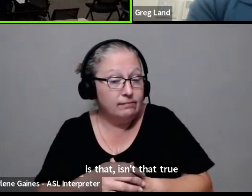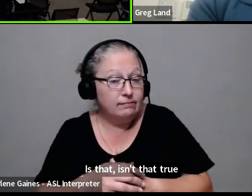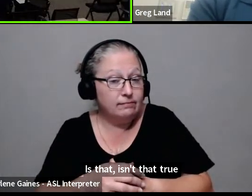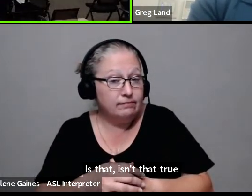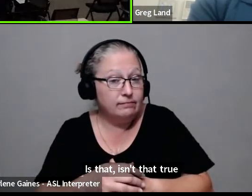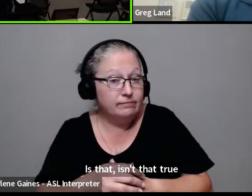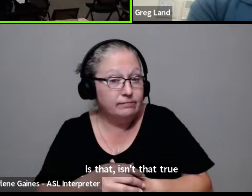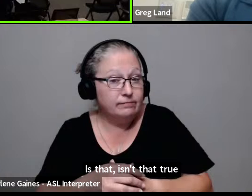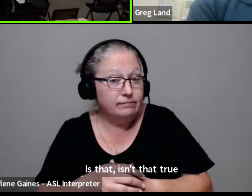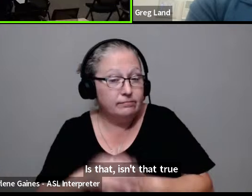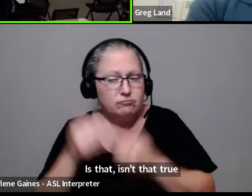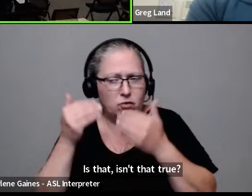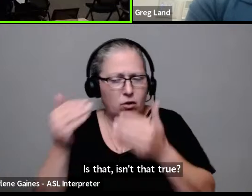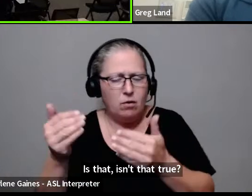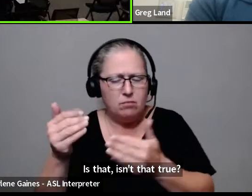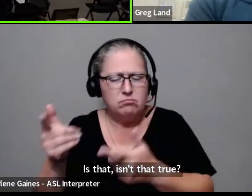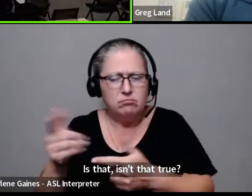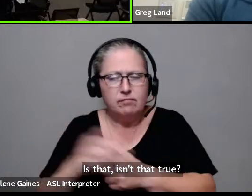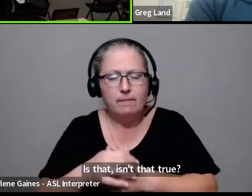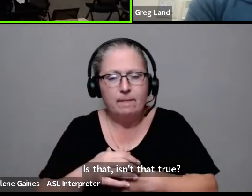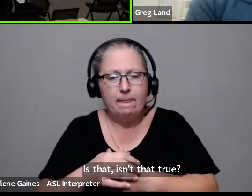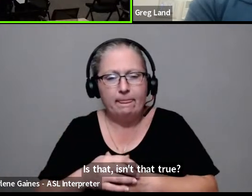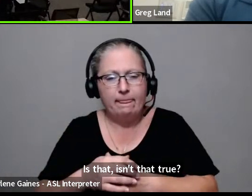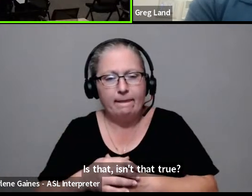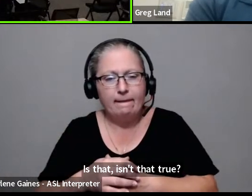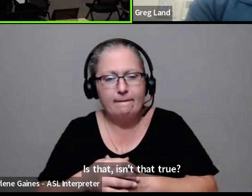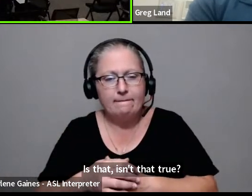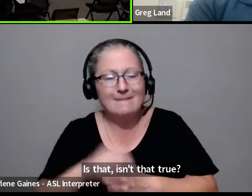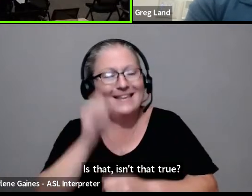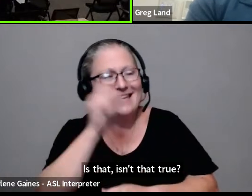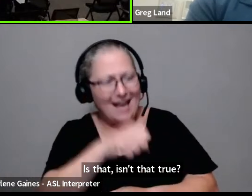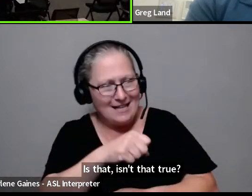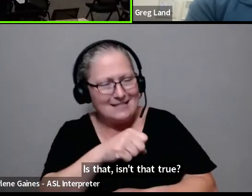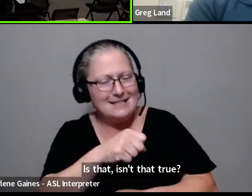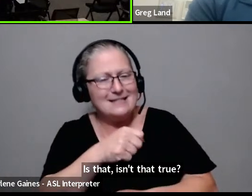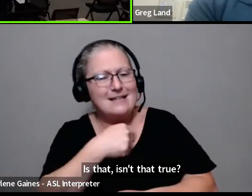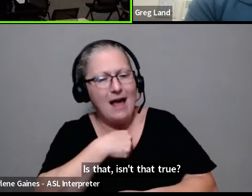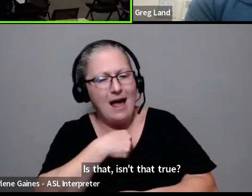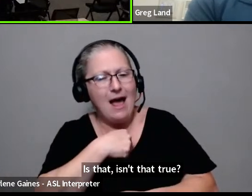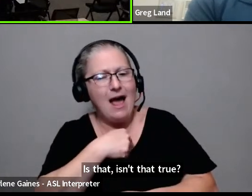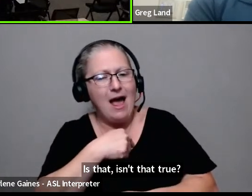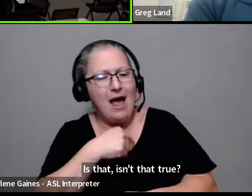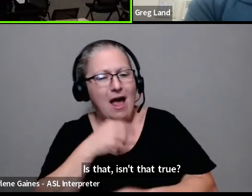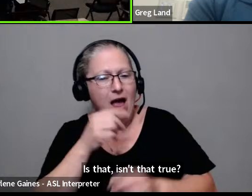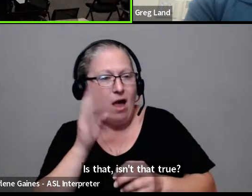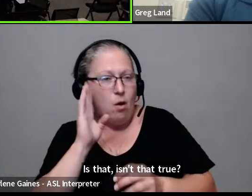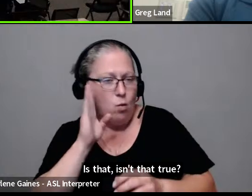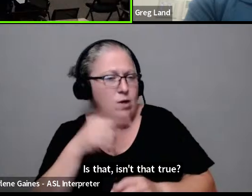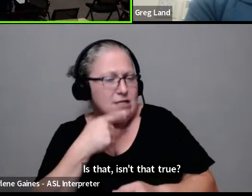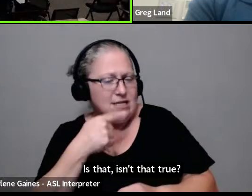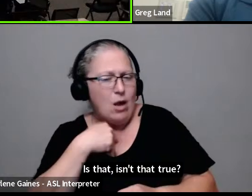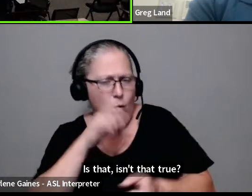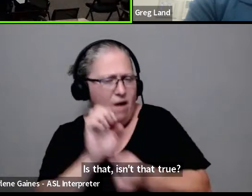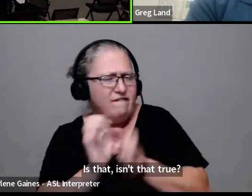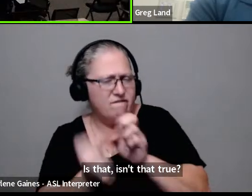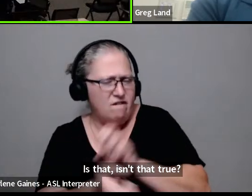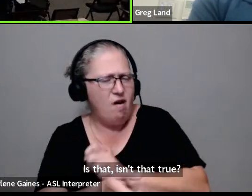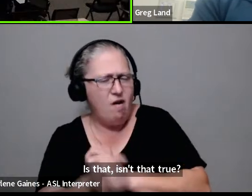I mean, go ahead. No, go ahead. Yes, I mean, I would absolutely say that we're